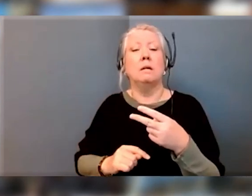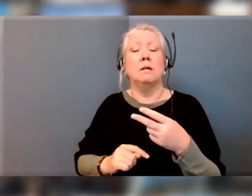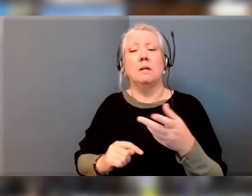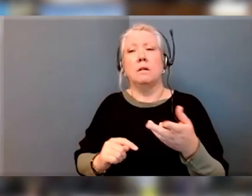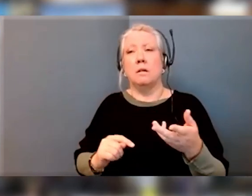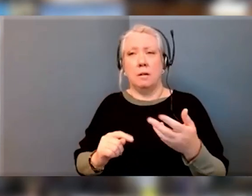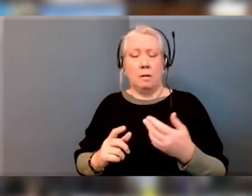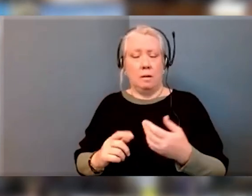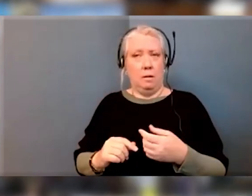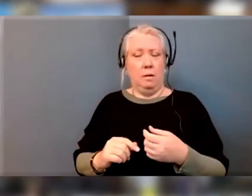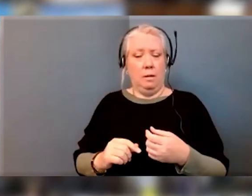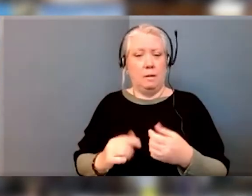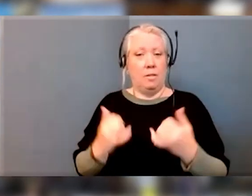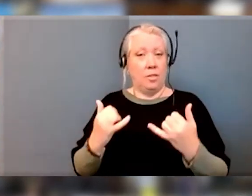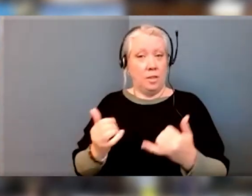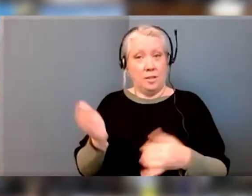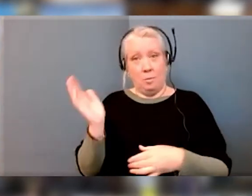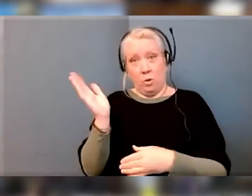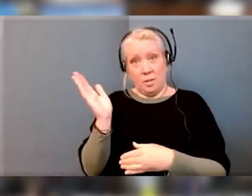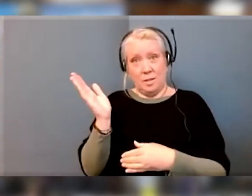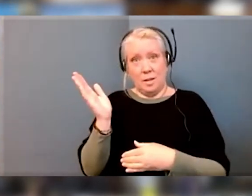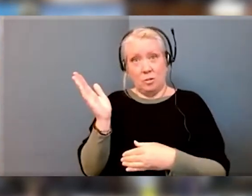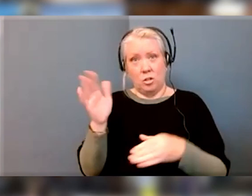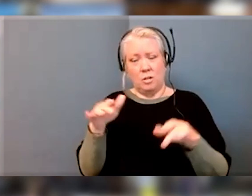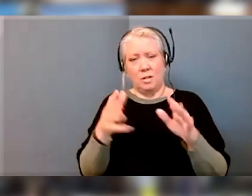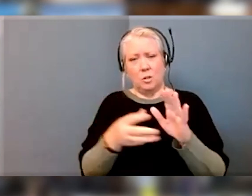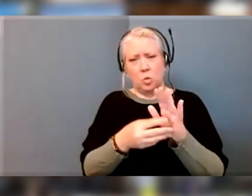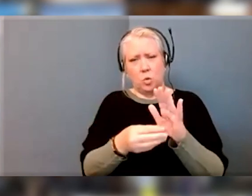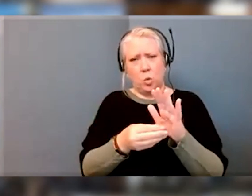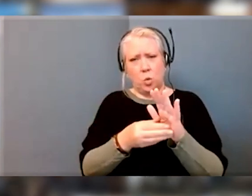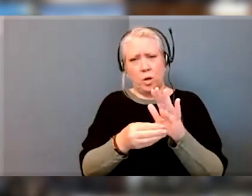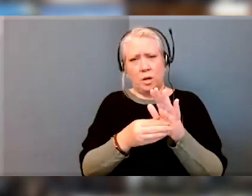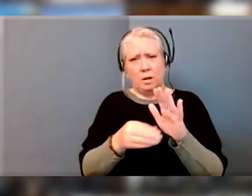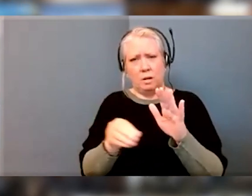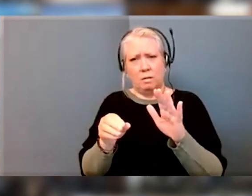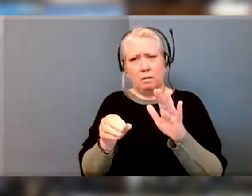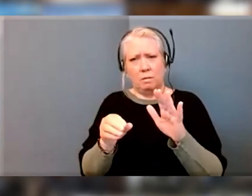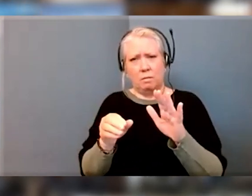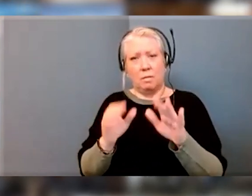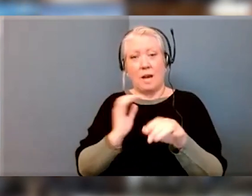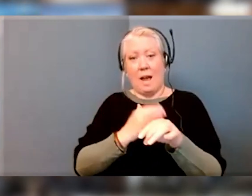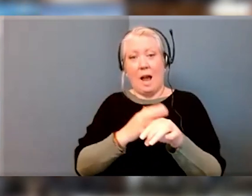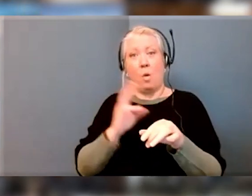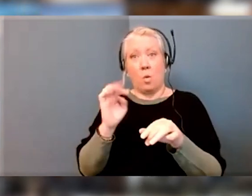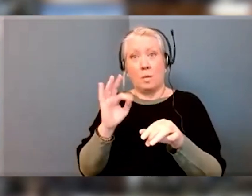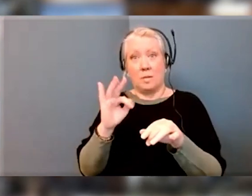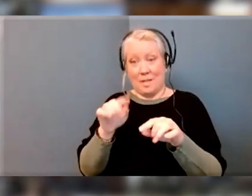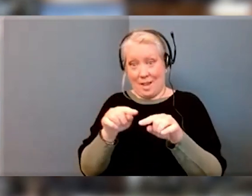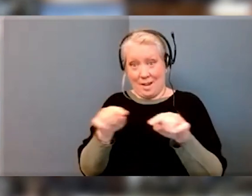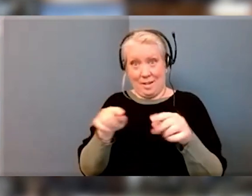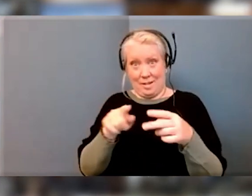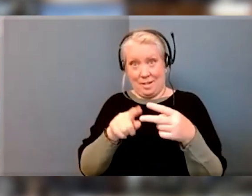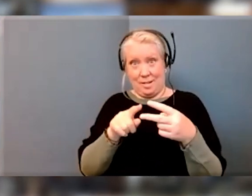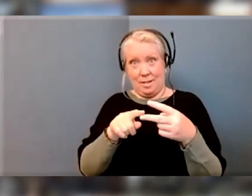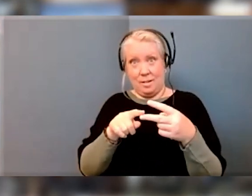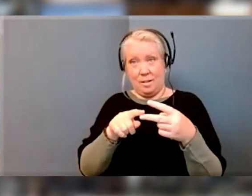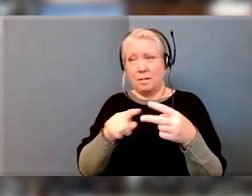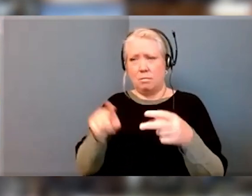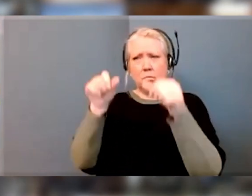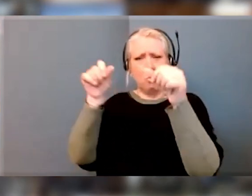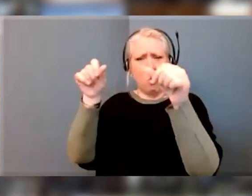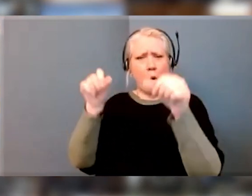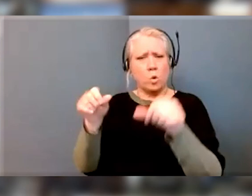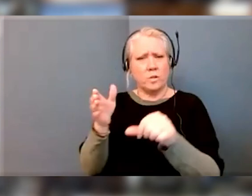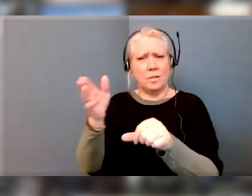presentation will be posted on our website. You can see the website listed there. It'll also be available on